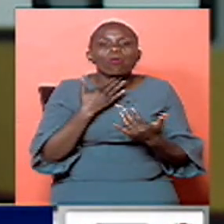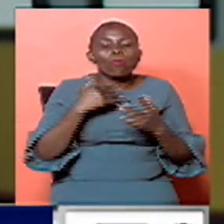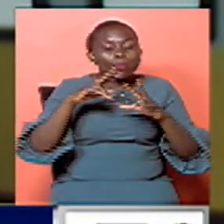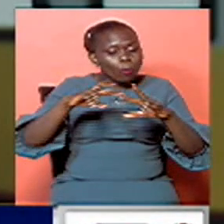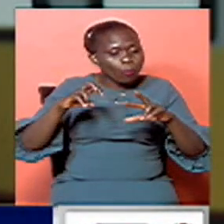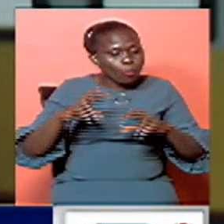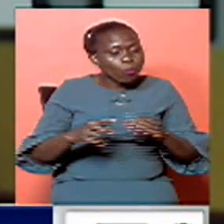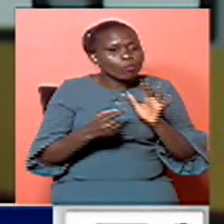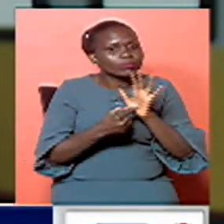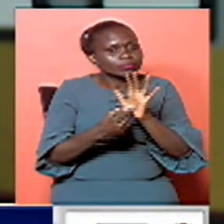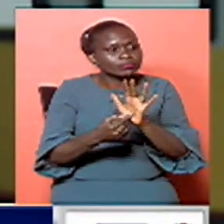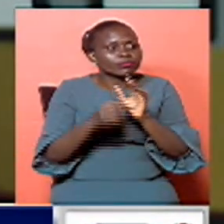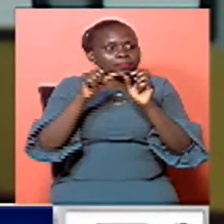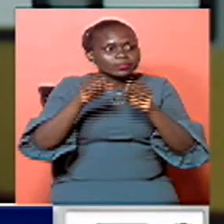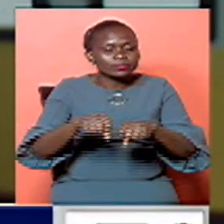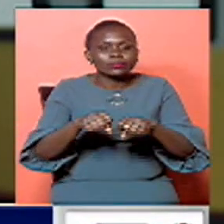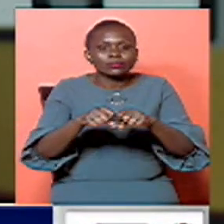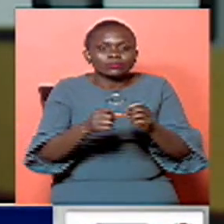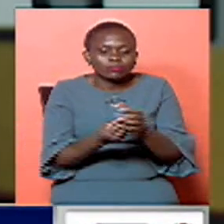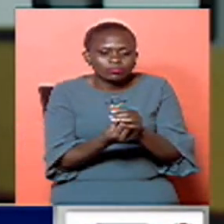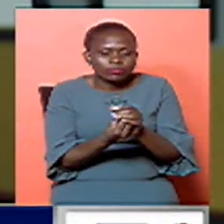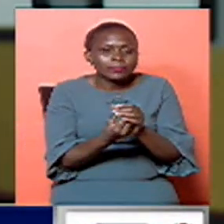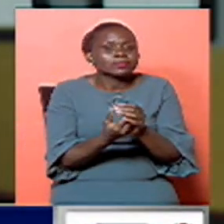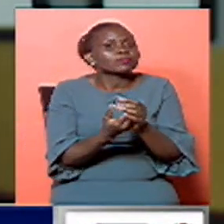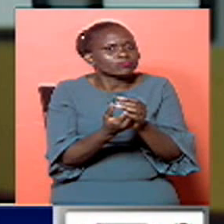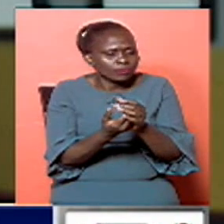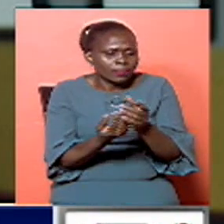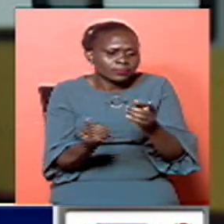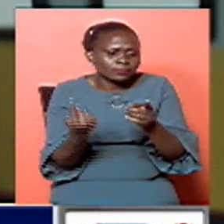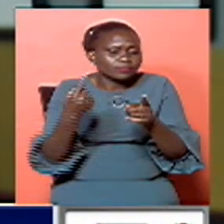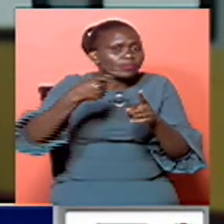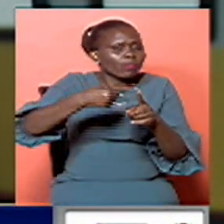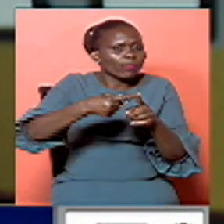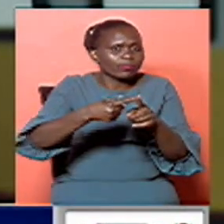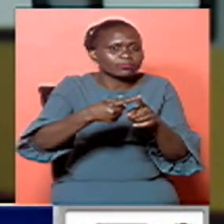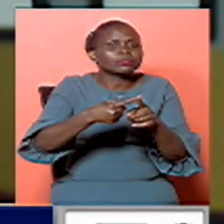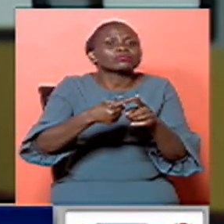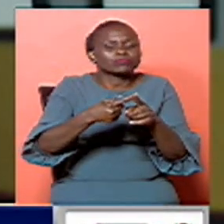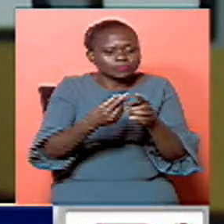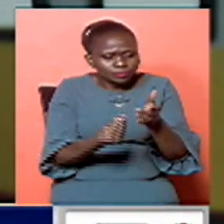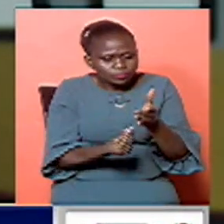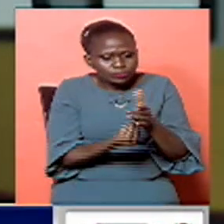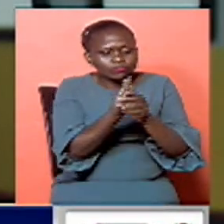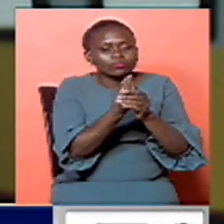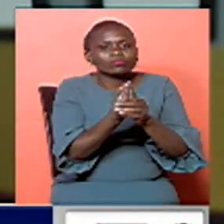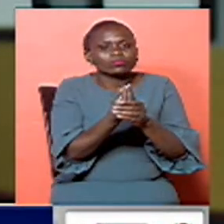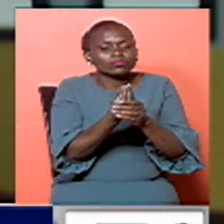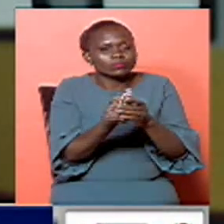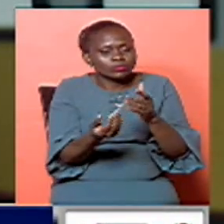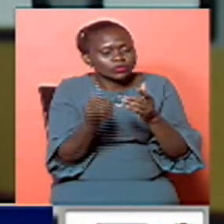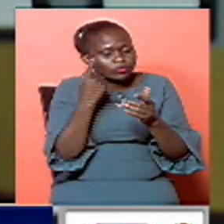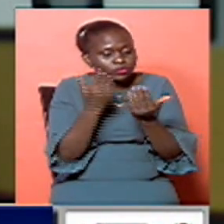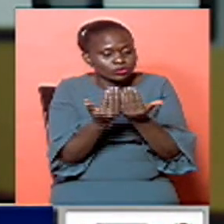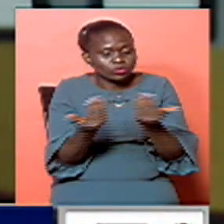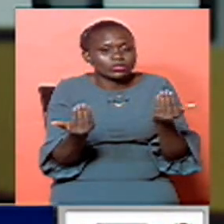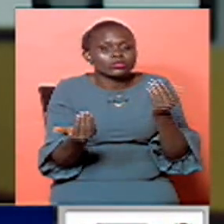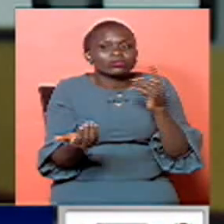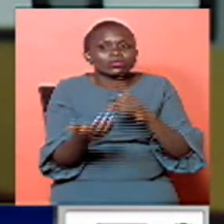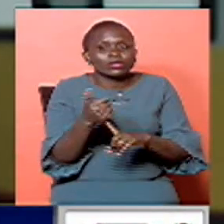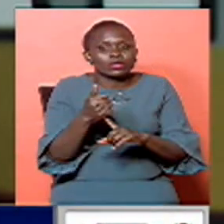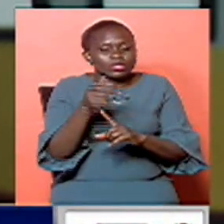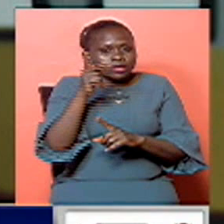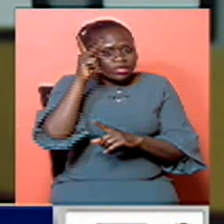shown that we must grow them and have them used in acquiring, for children to acquire competences